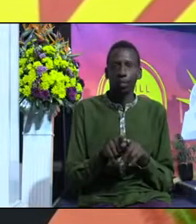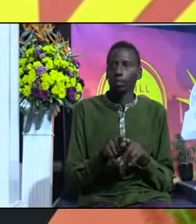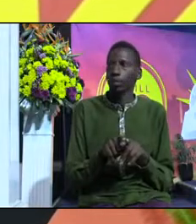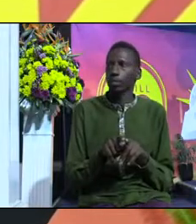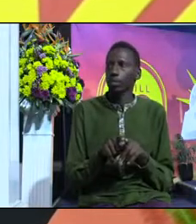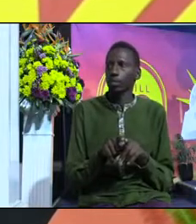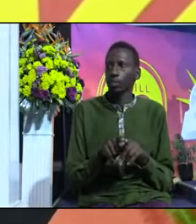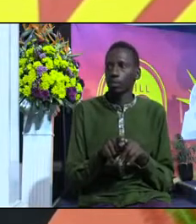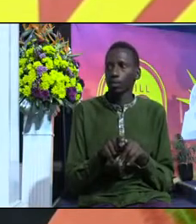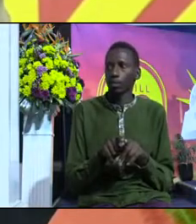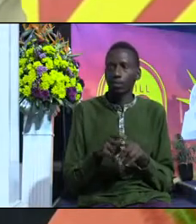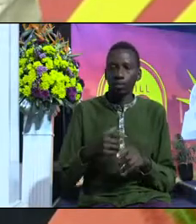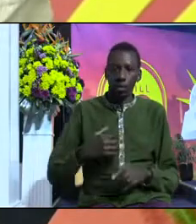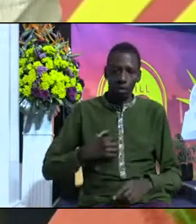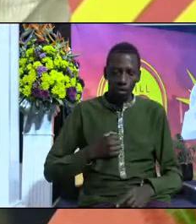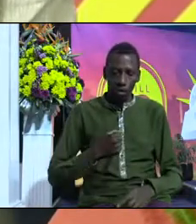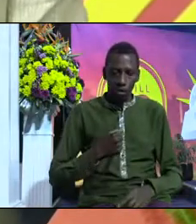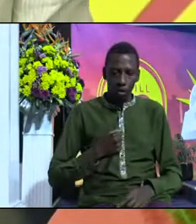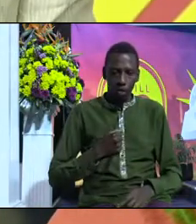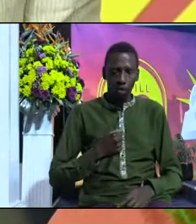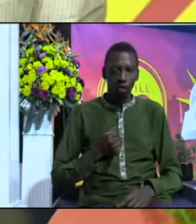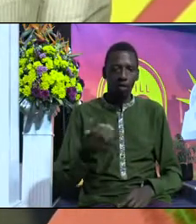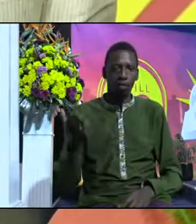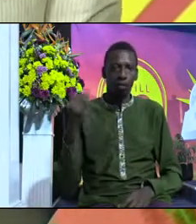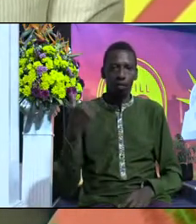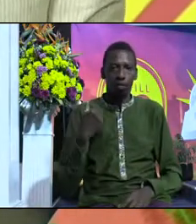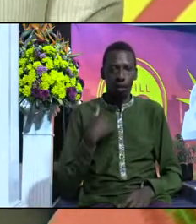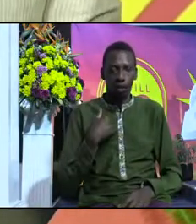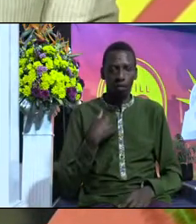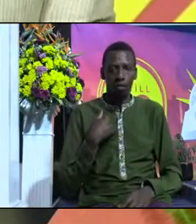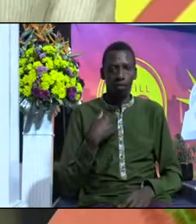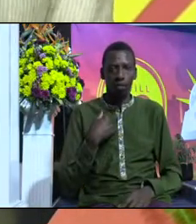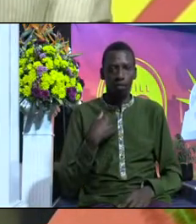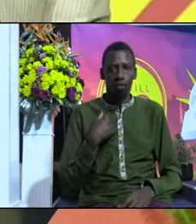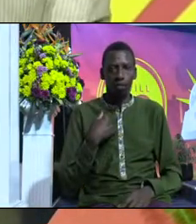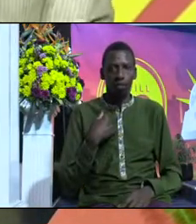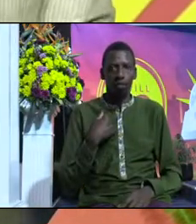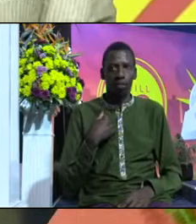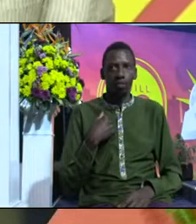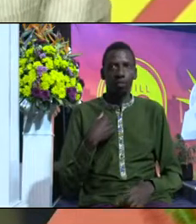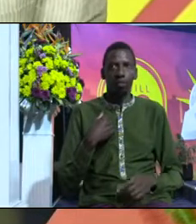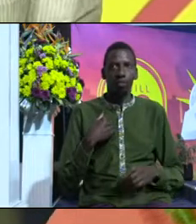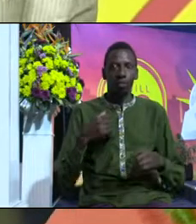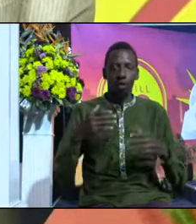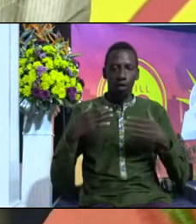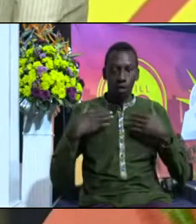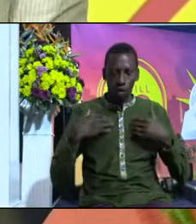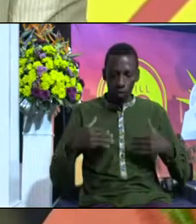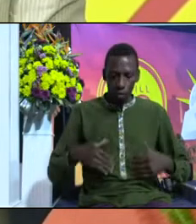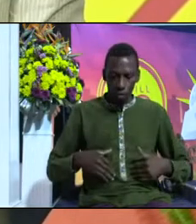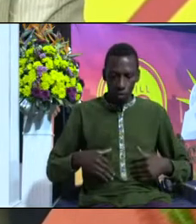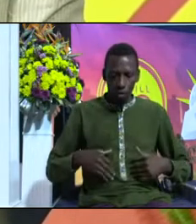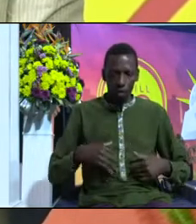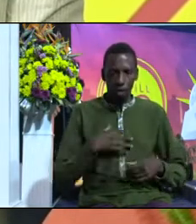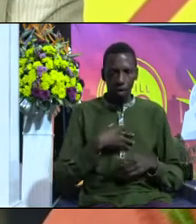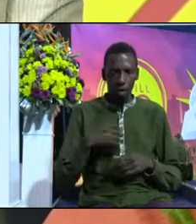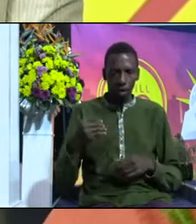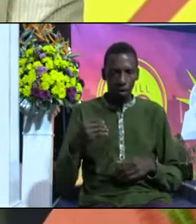strike, he had a physiological as well as a sociological strike against